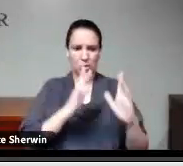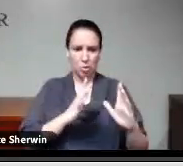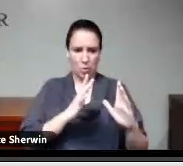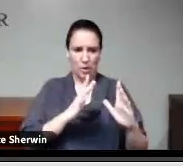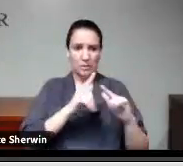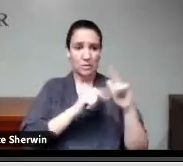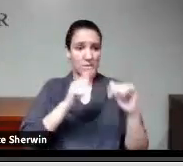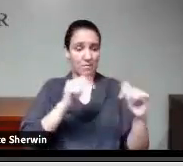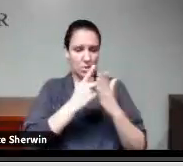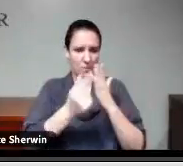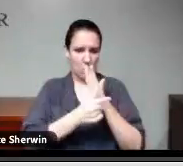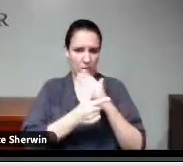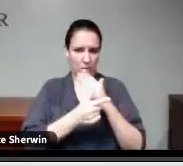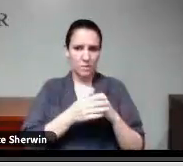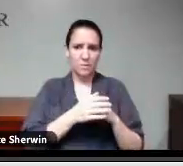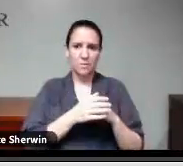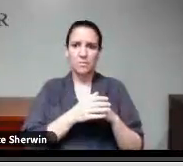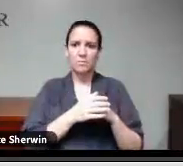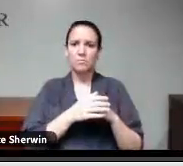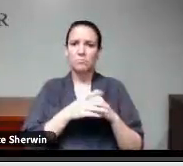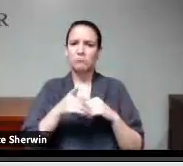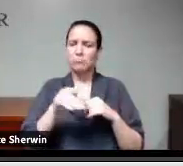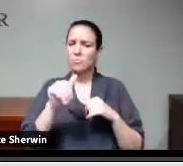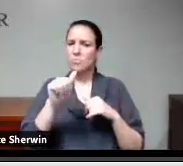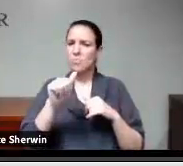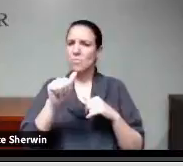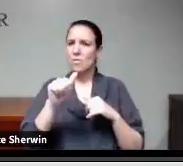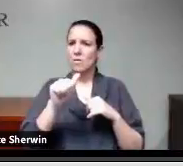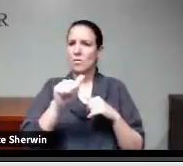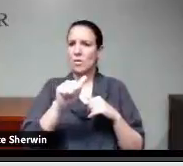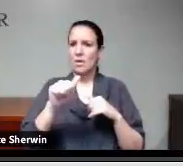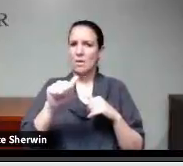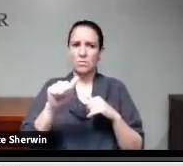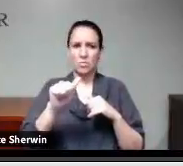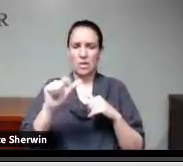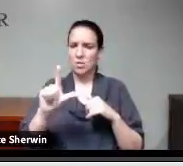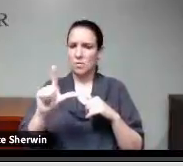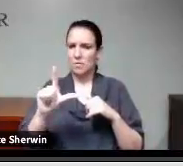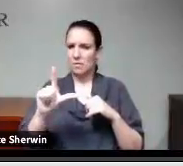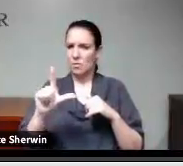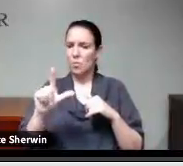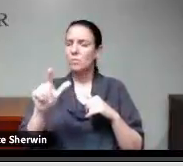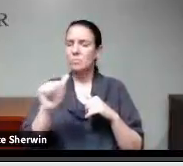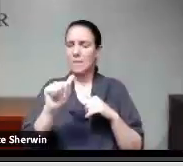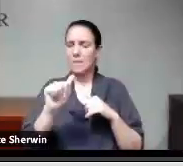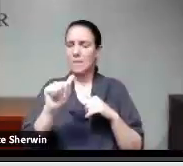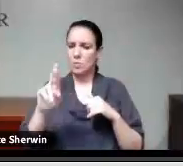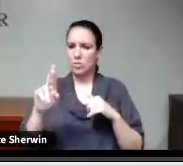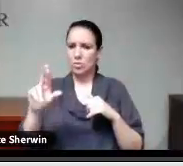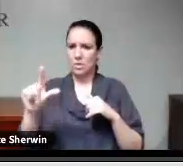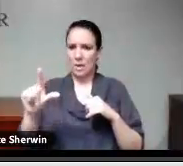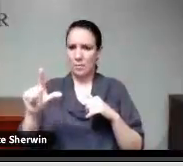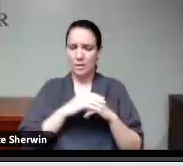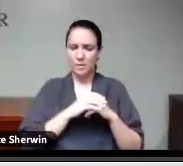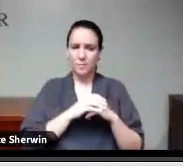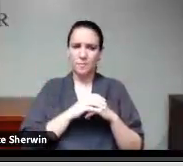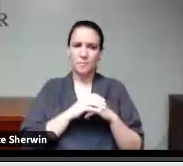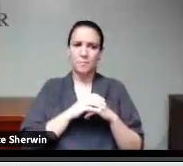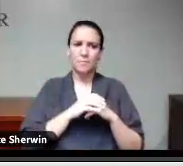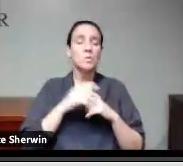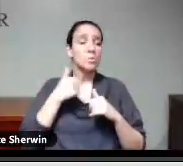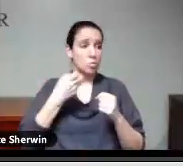diversity programs at the Association of Research Libraries. And I spent a lot of time traveling around from library